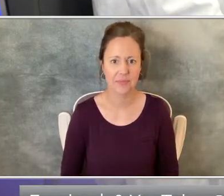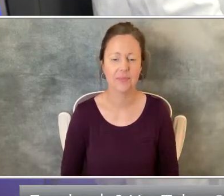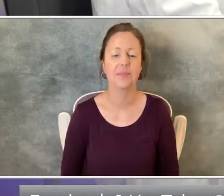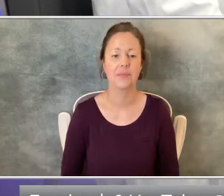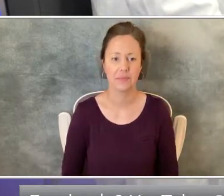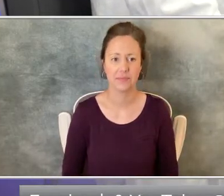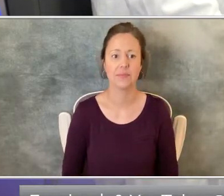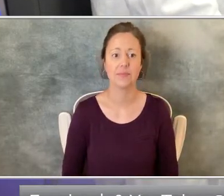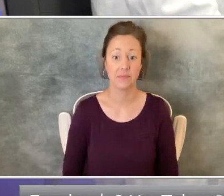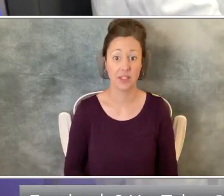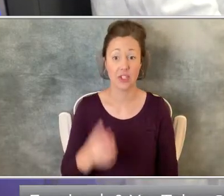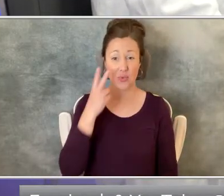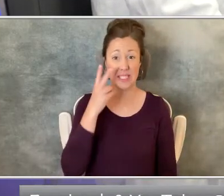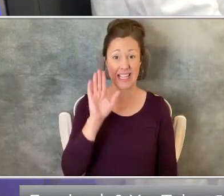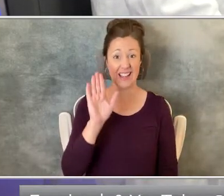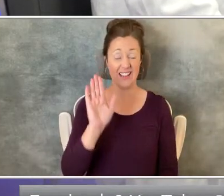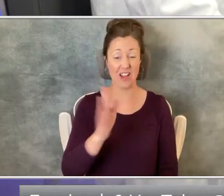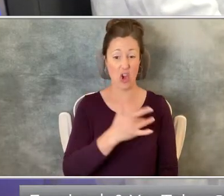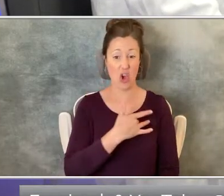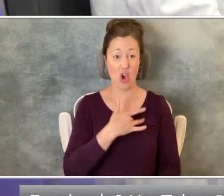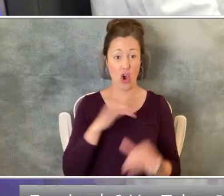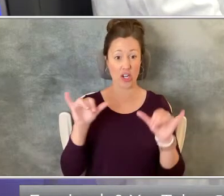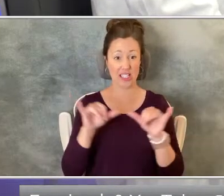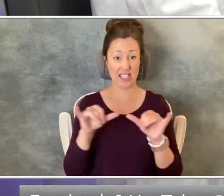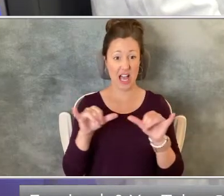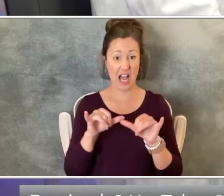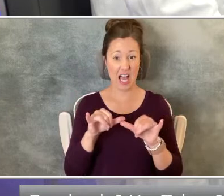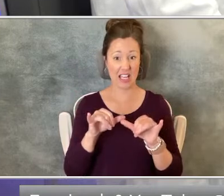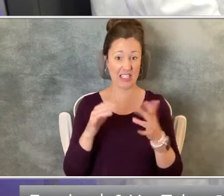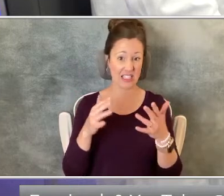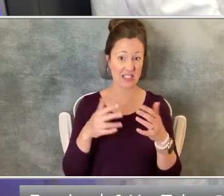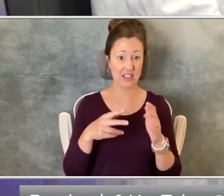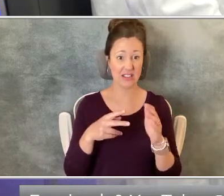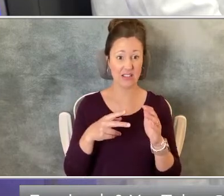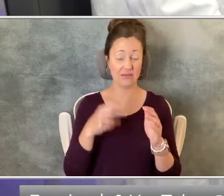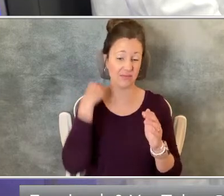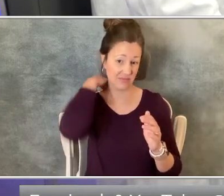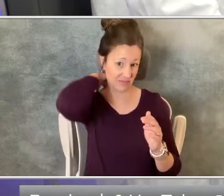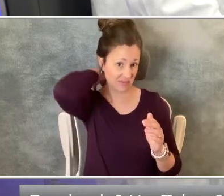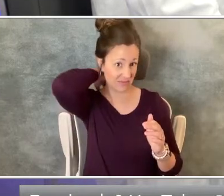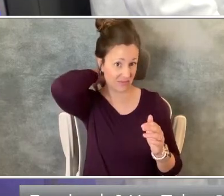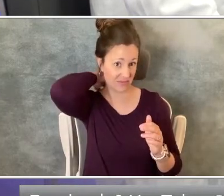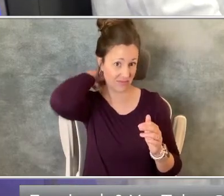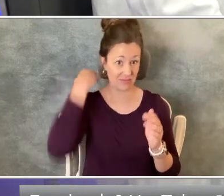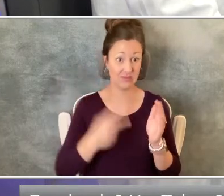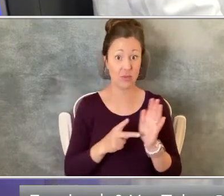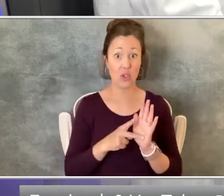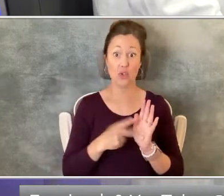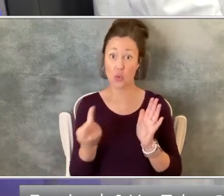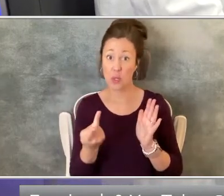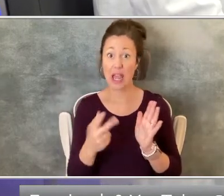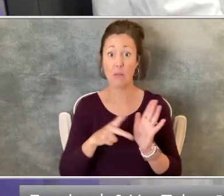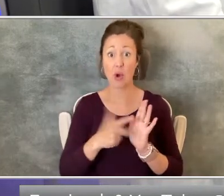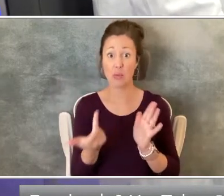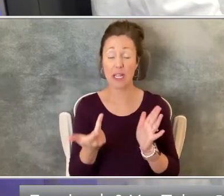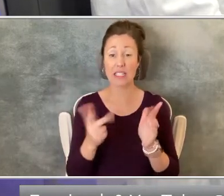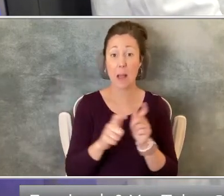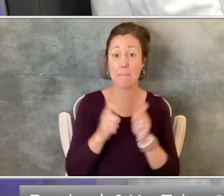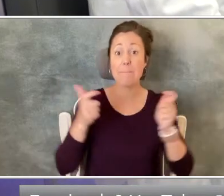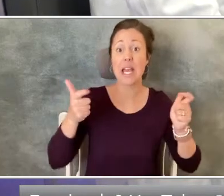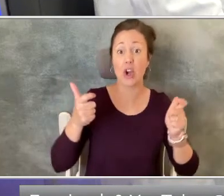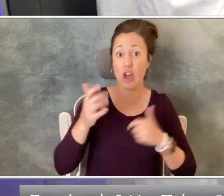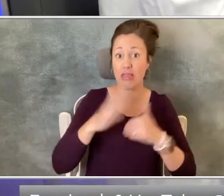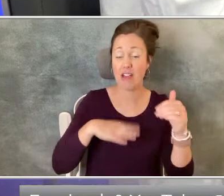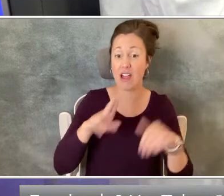heart size is at least 2 to 3 times larger than a normal heart. Because we can see a hand